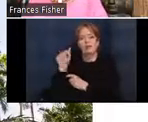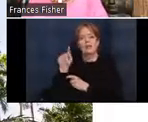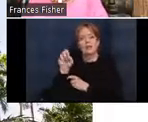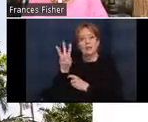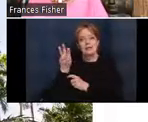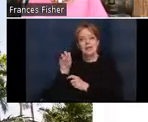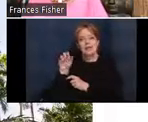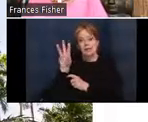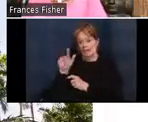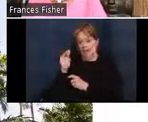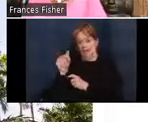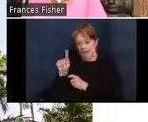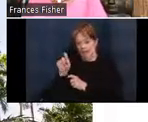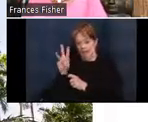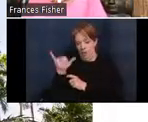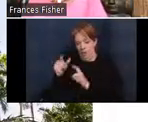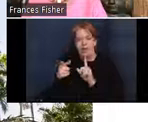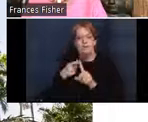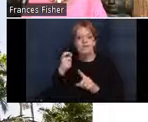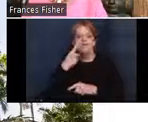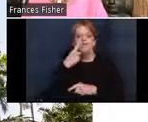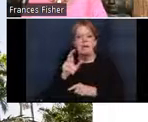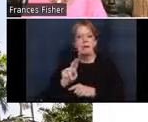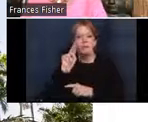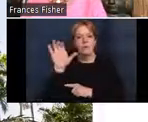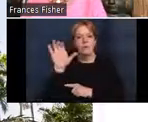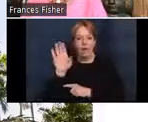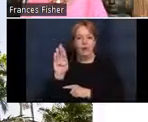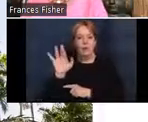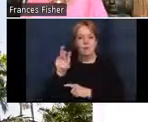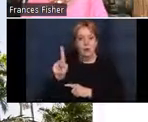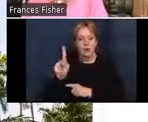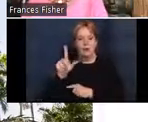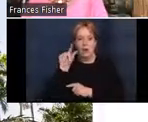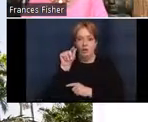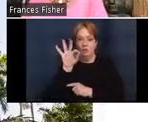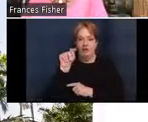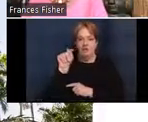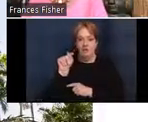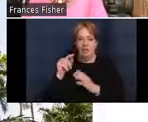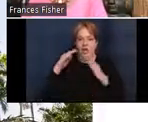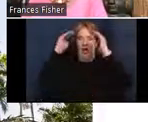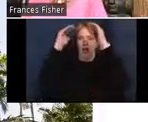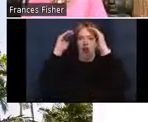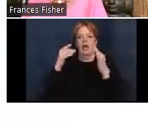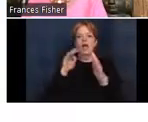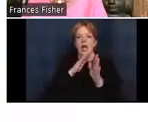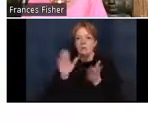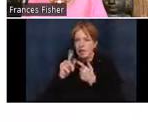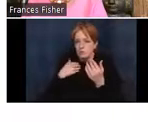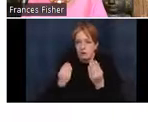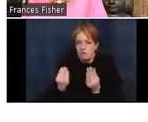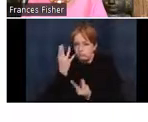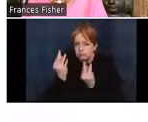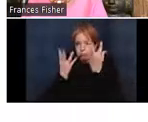North Carolina brick, 20 feet high, created for her garden, well-placed to appear suddenly behind dense foliage. So this